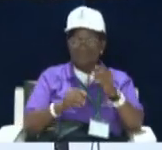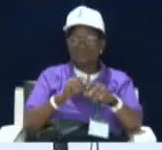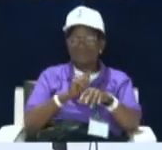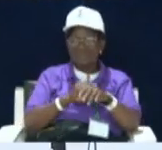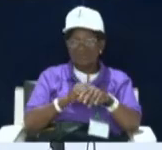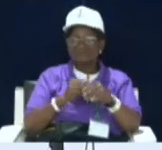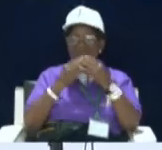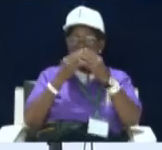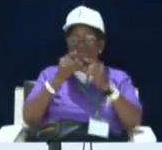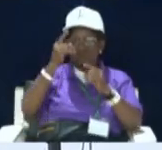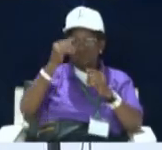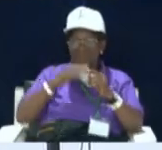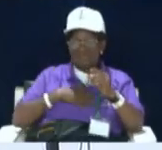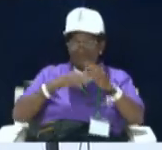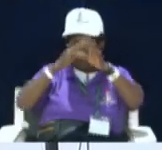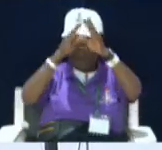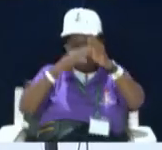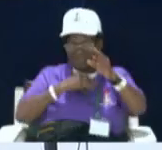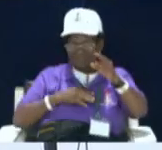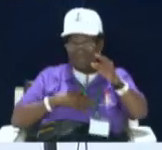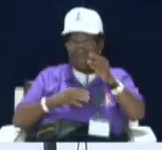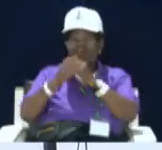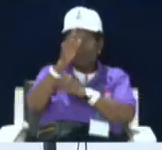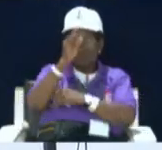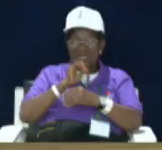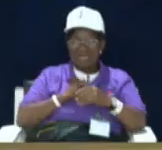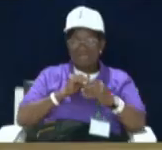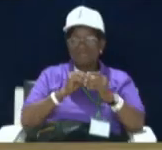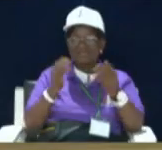My Father, my God, I hereby decree